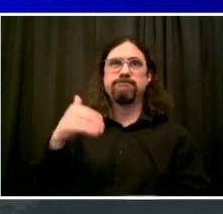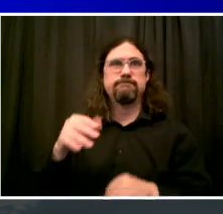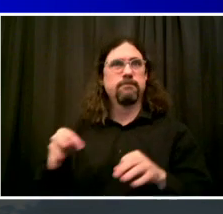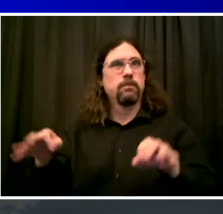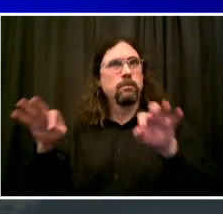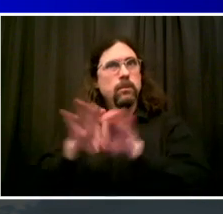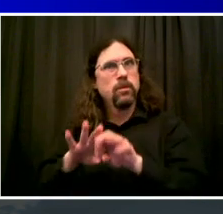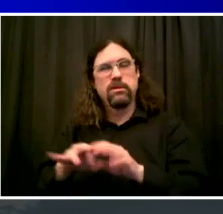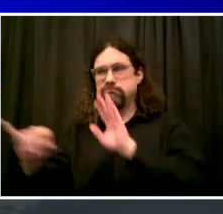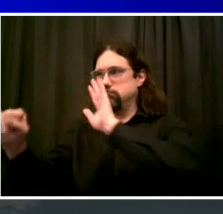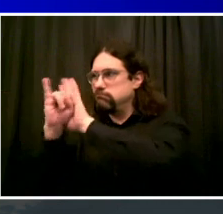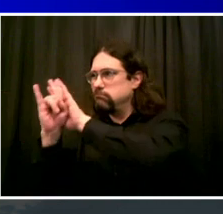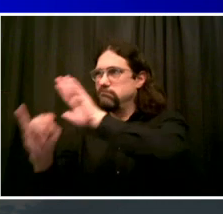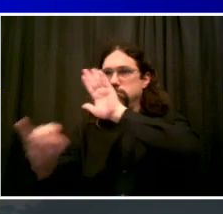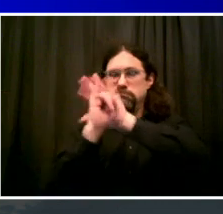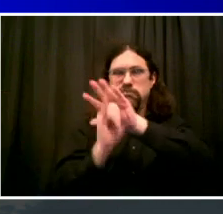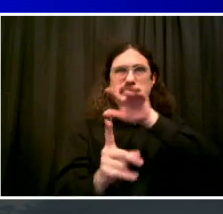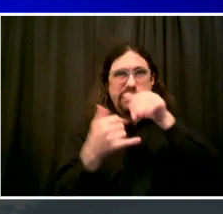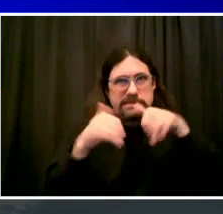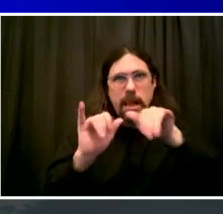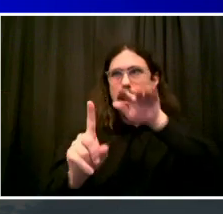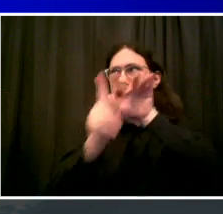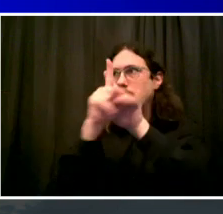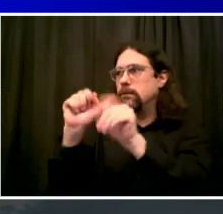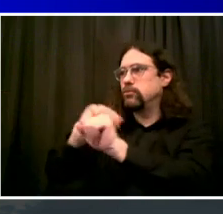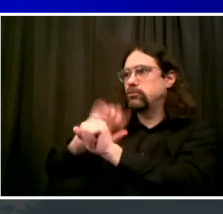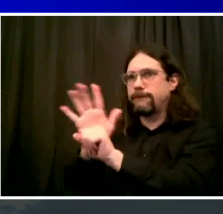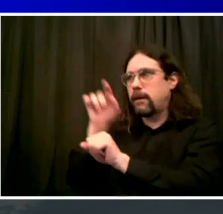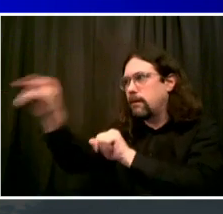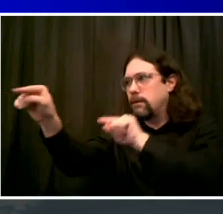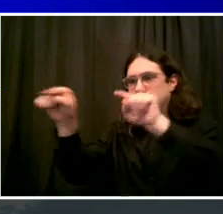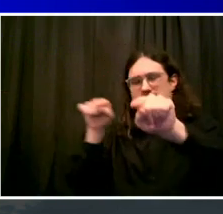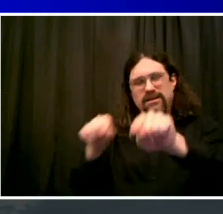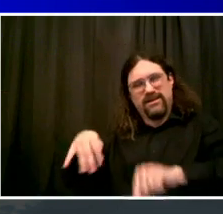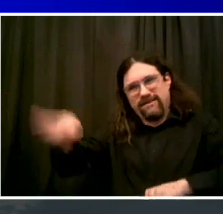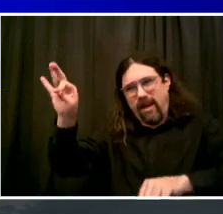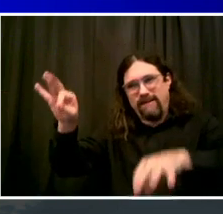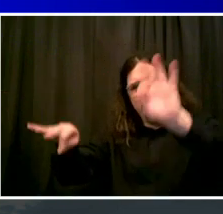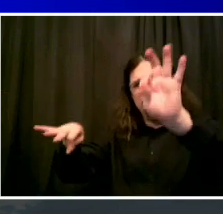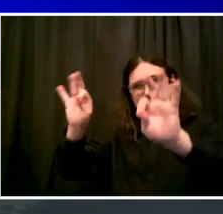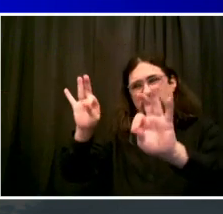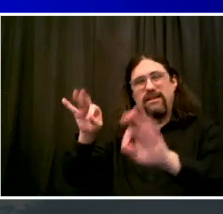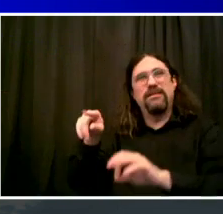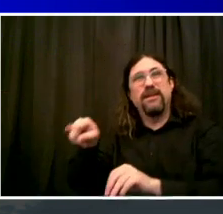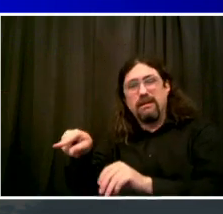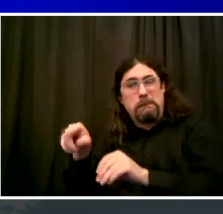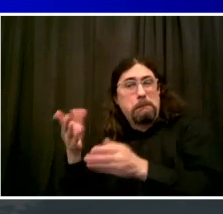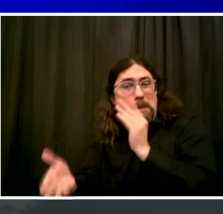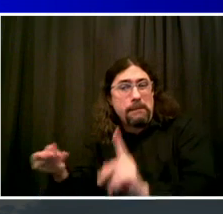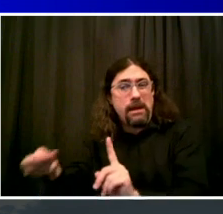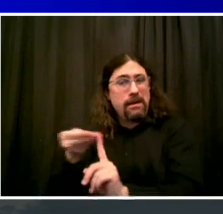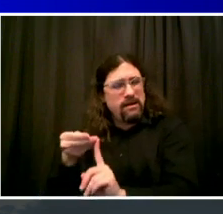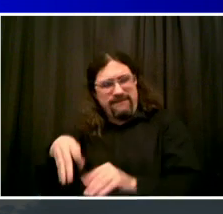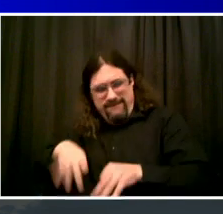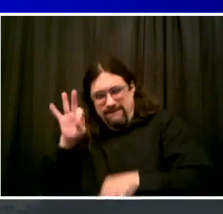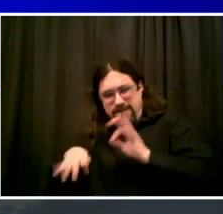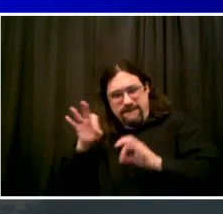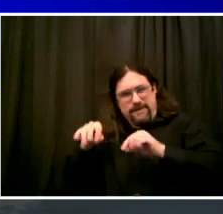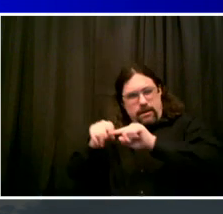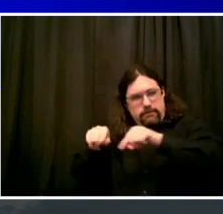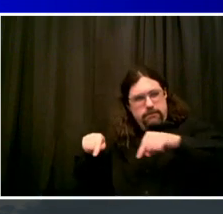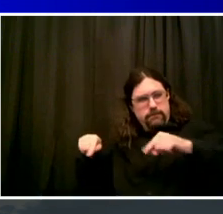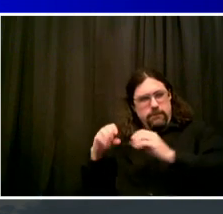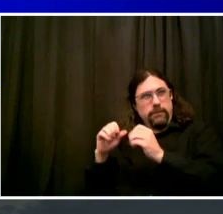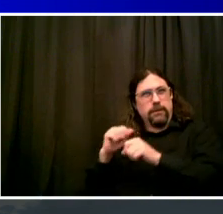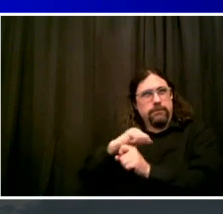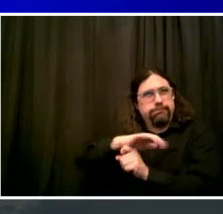an isolation location for anyone who needs it. And we have a lot of hotel capacity that we already control, and we can